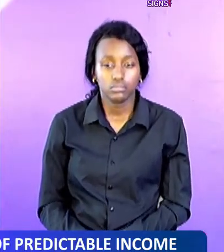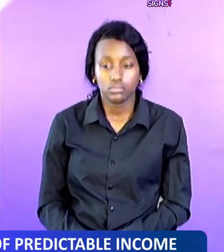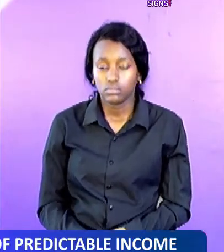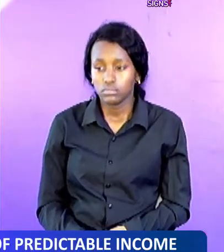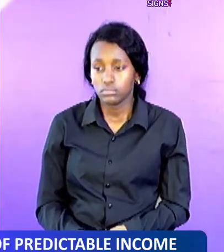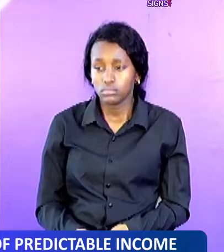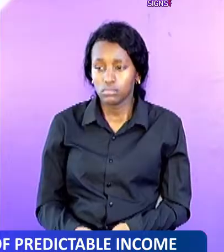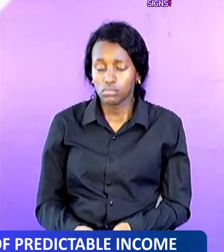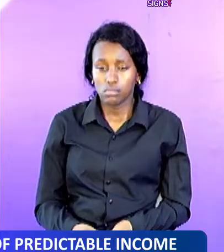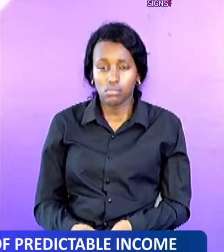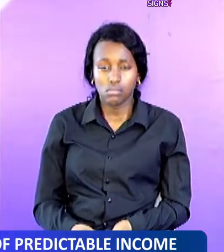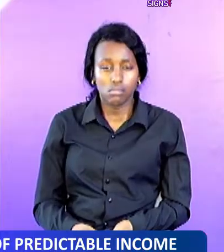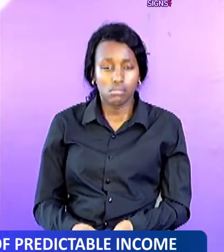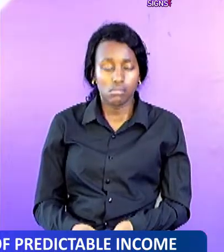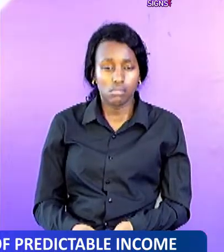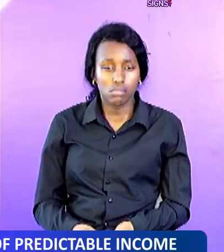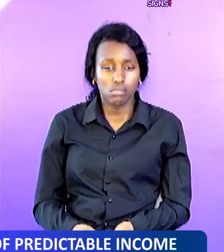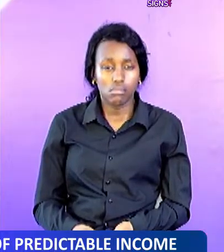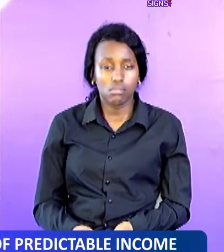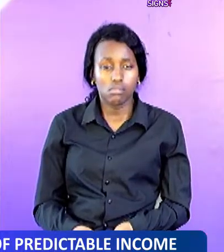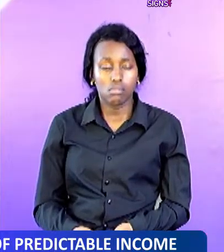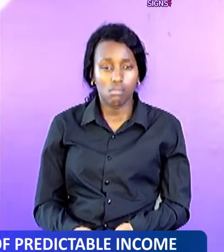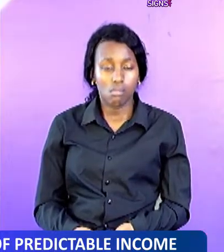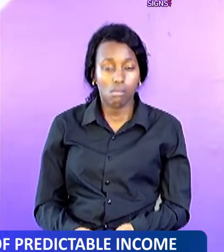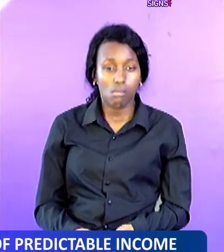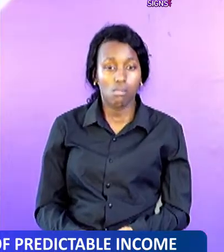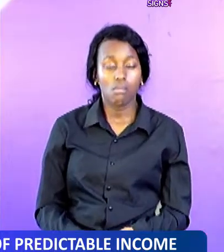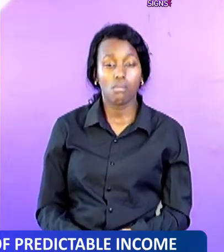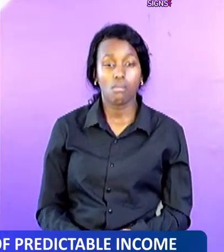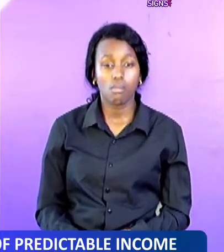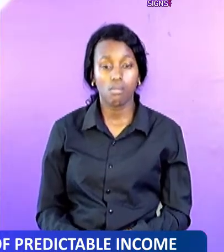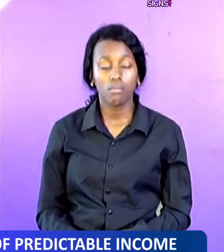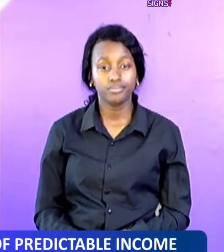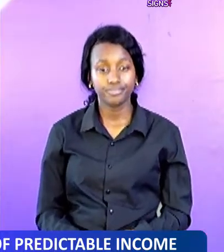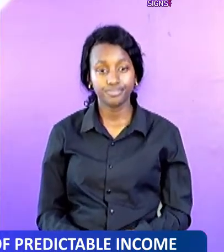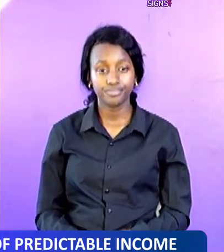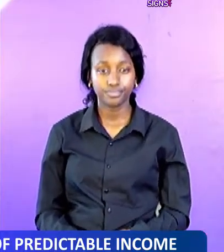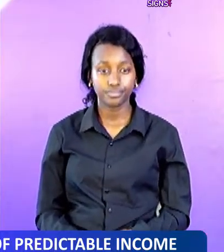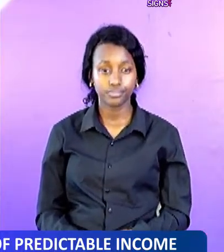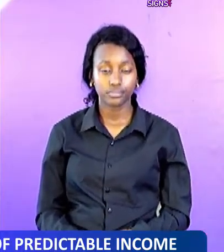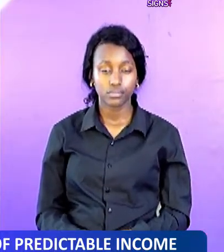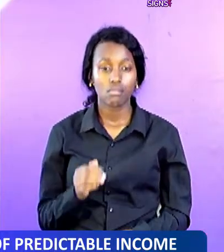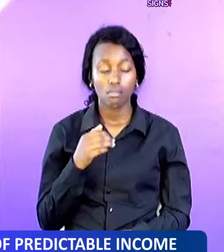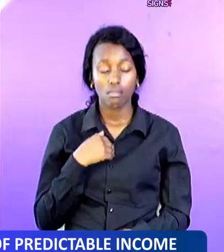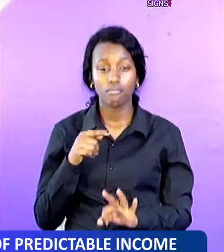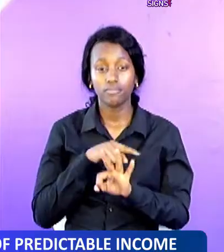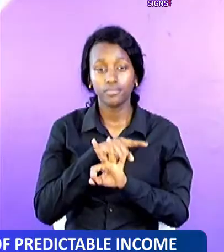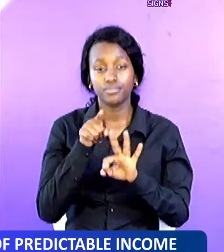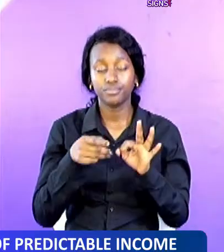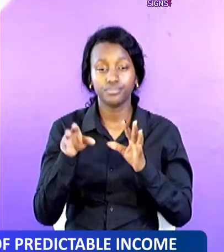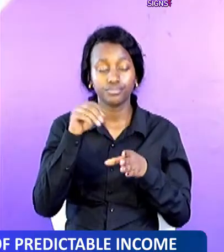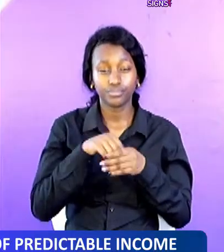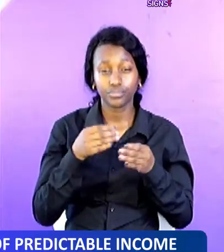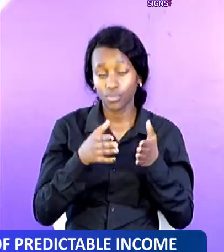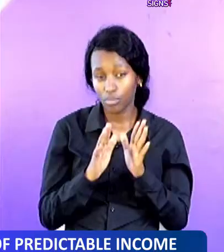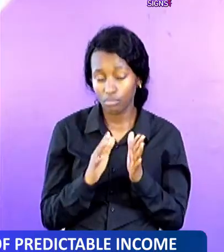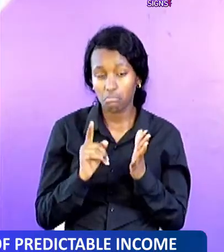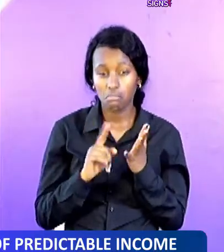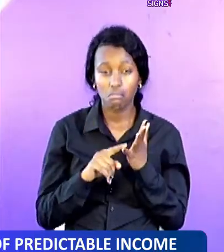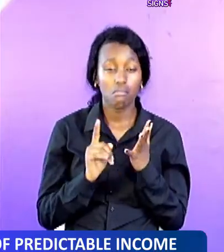We've gone through the three investment objectives. We had capital preservation, growth, and income. Typically,